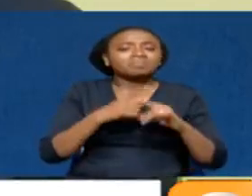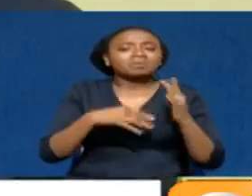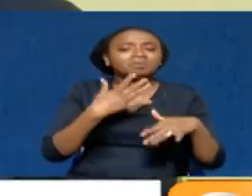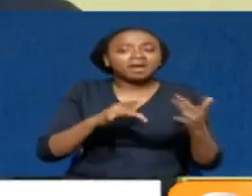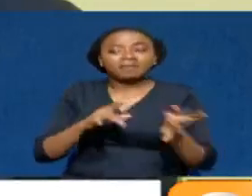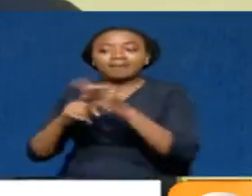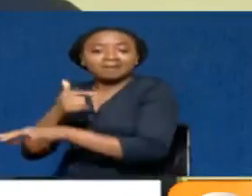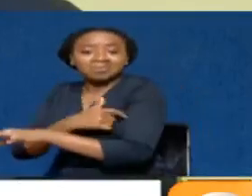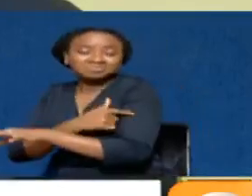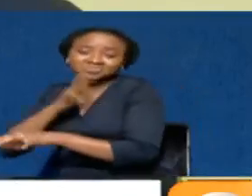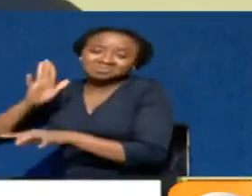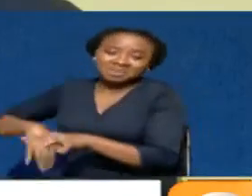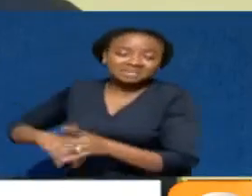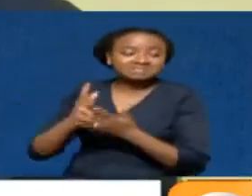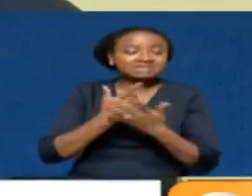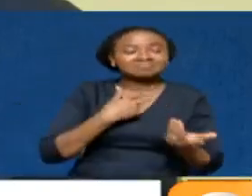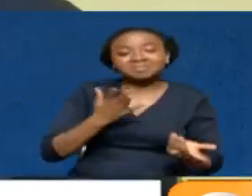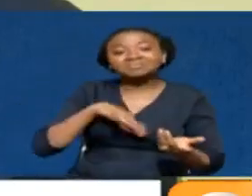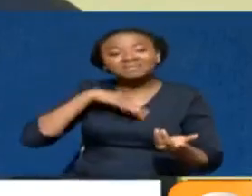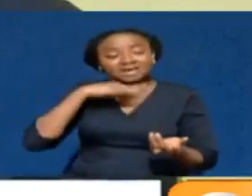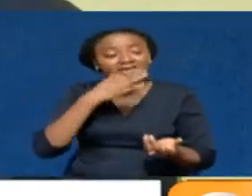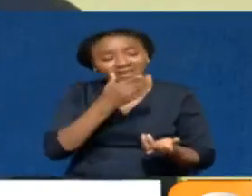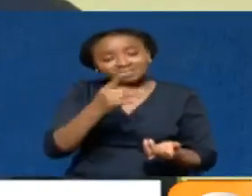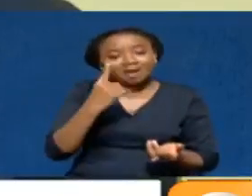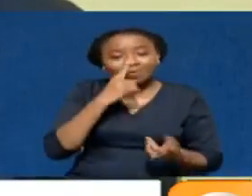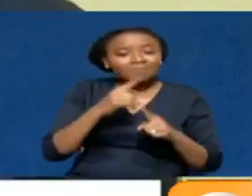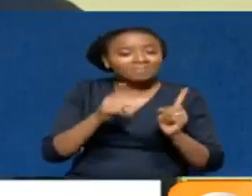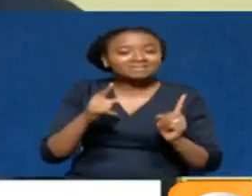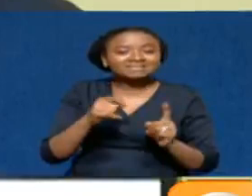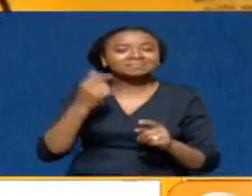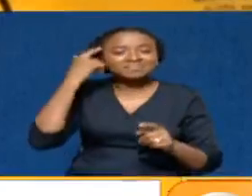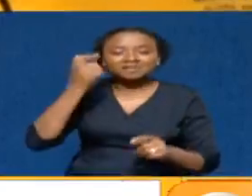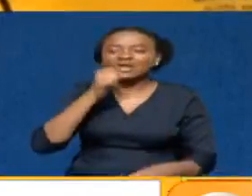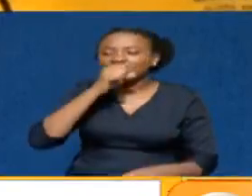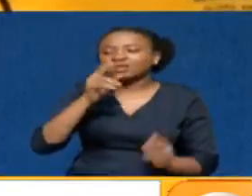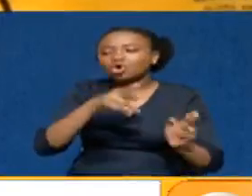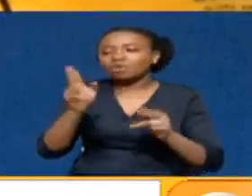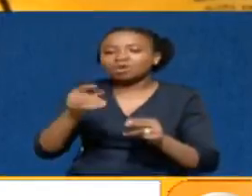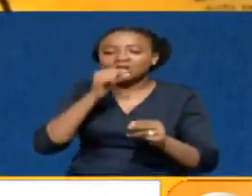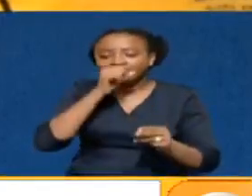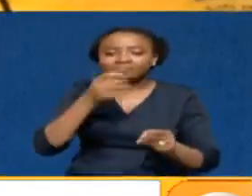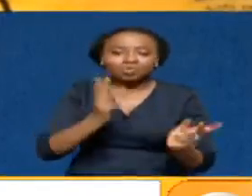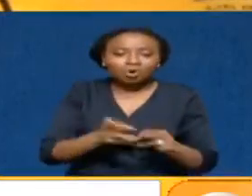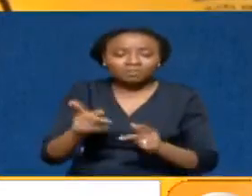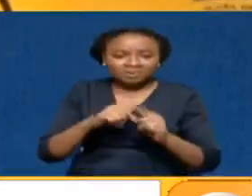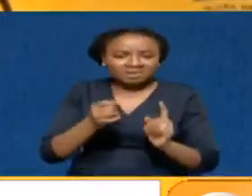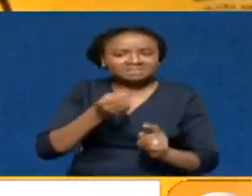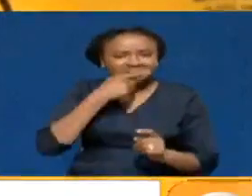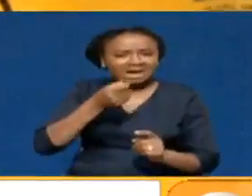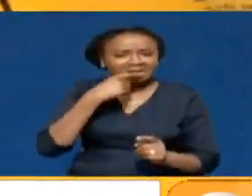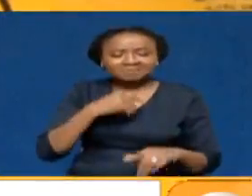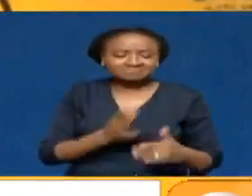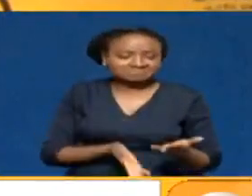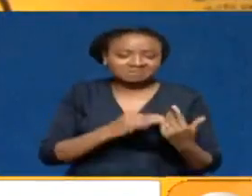Or people who self-medicate at home and they even pass, they die at home. Meru, 2,842